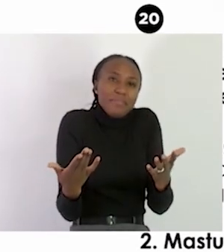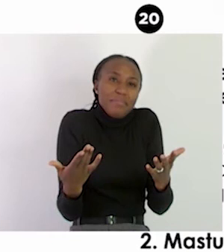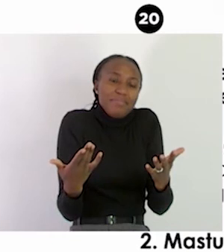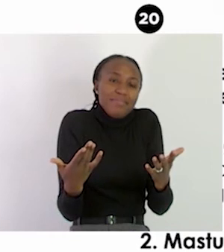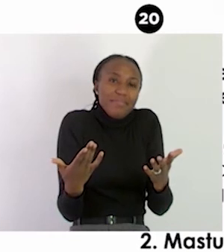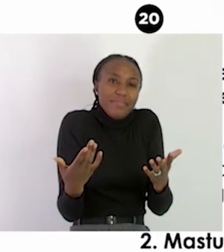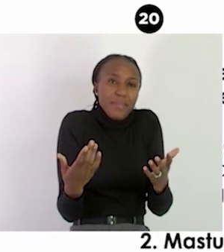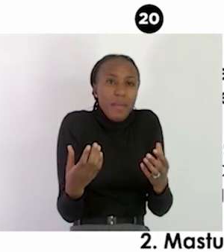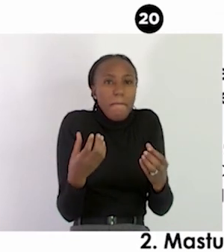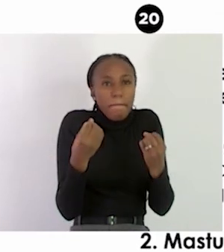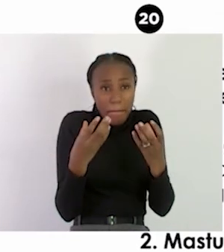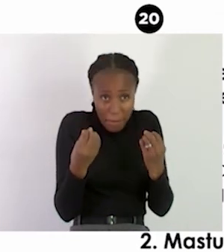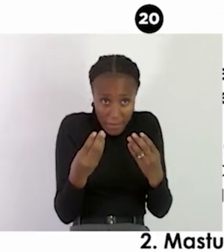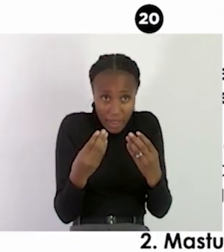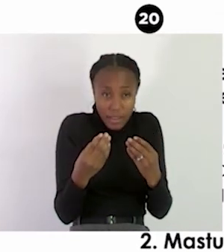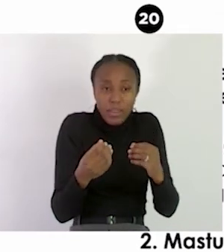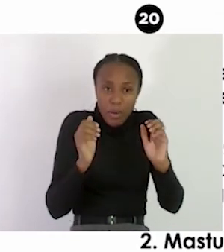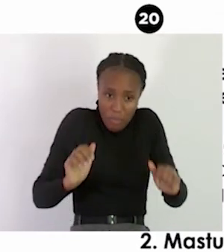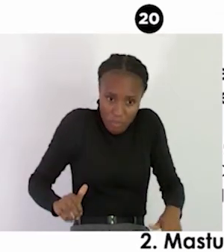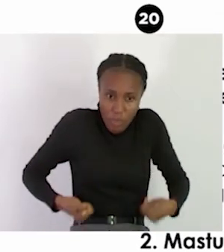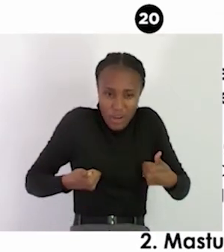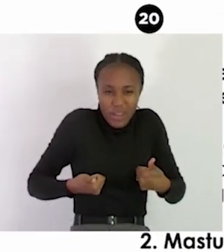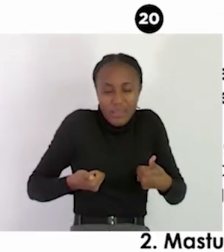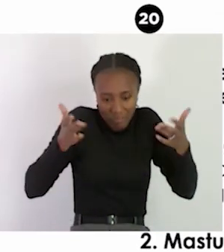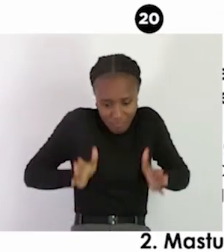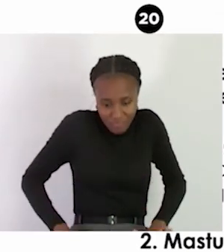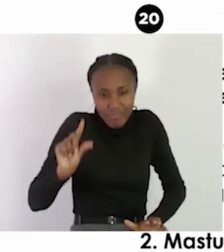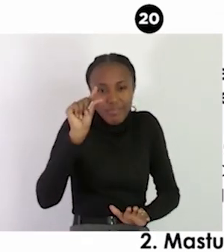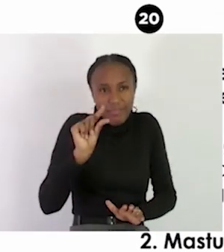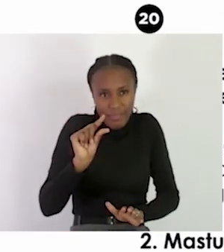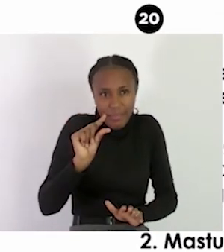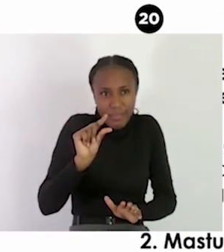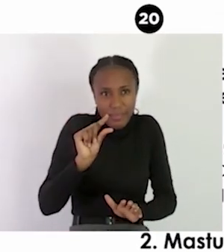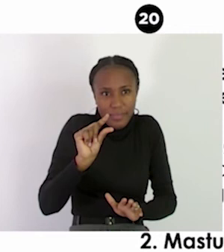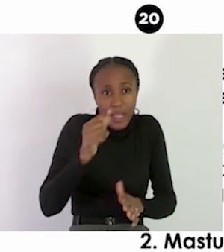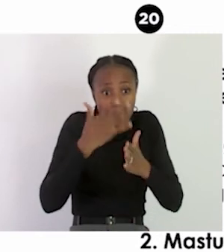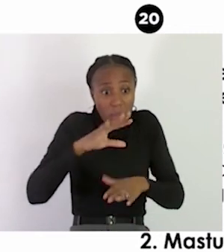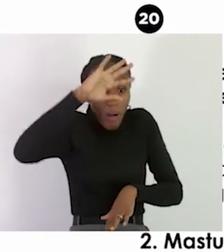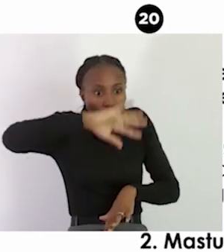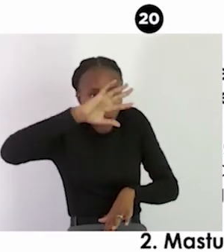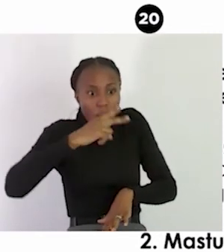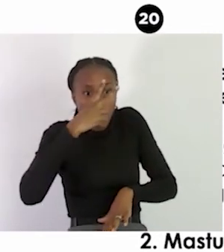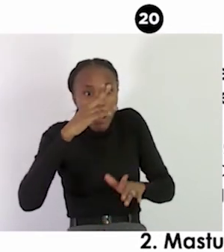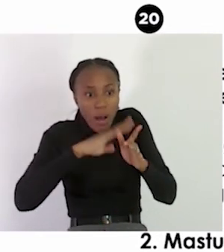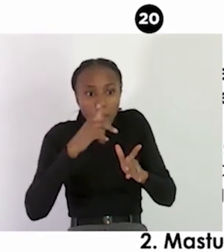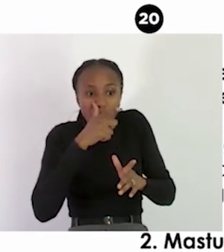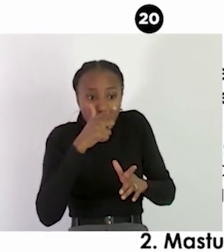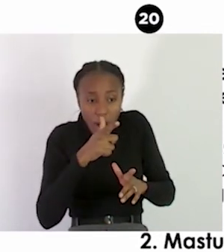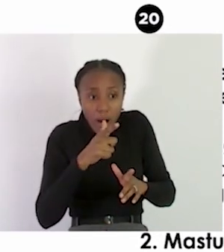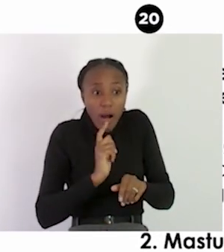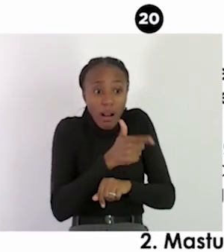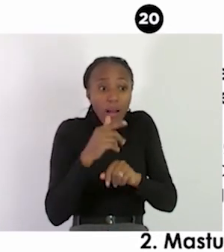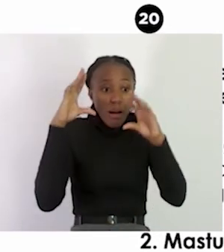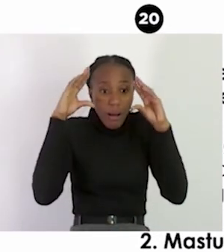girls. Wet dreams can be triggered by sexual thoughts. You are watching a sexual movie and you go